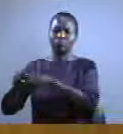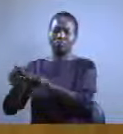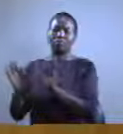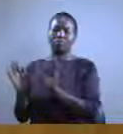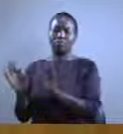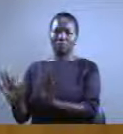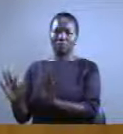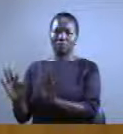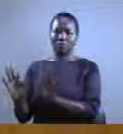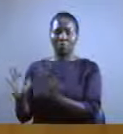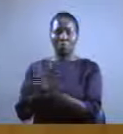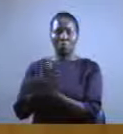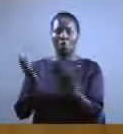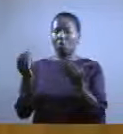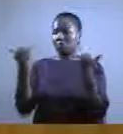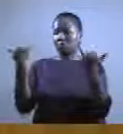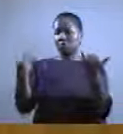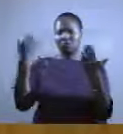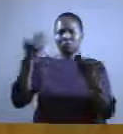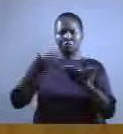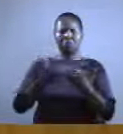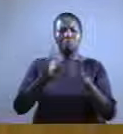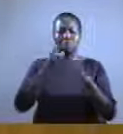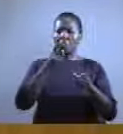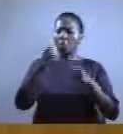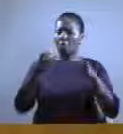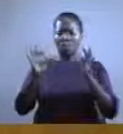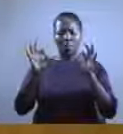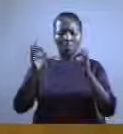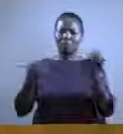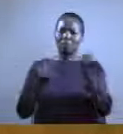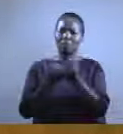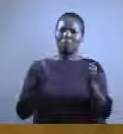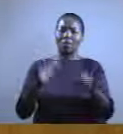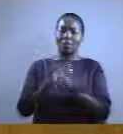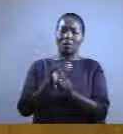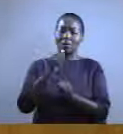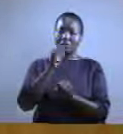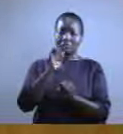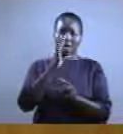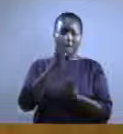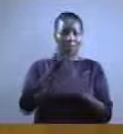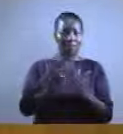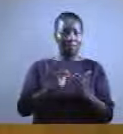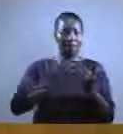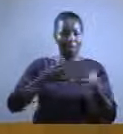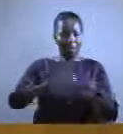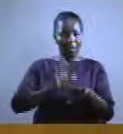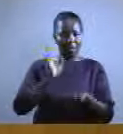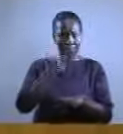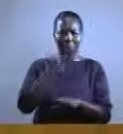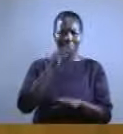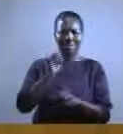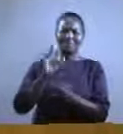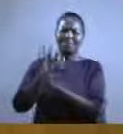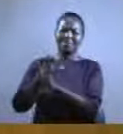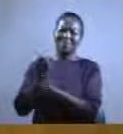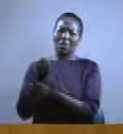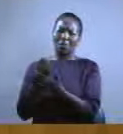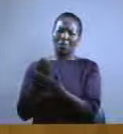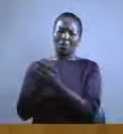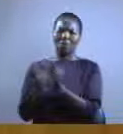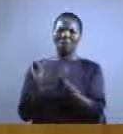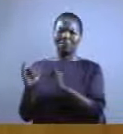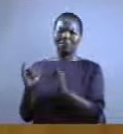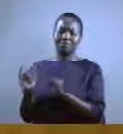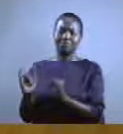many commentators as one of the factors hampering our economic growth potential. The fact that the Honourable Minister Pravin